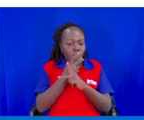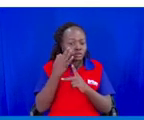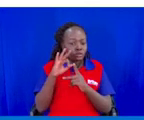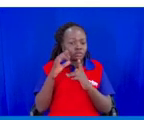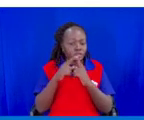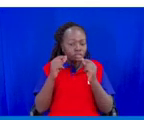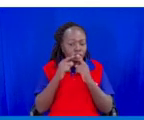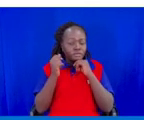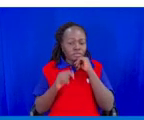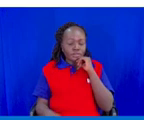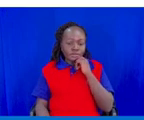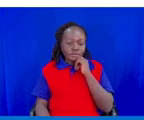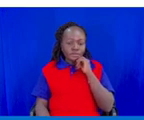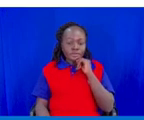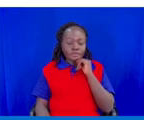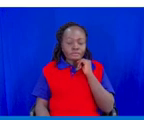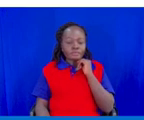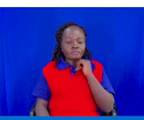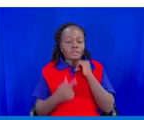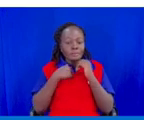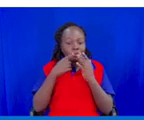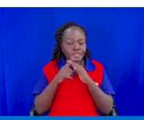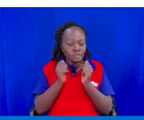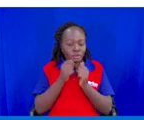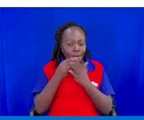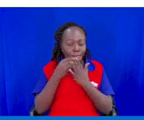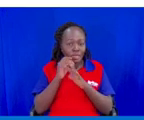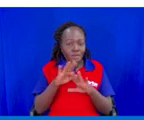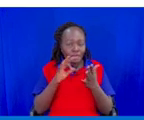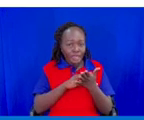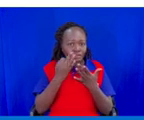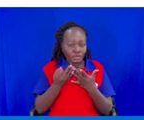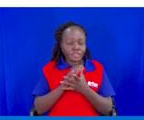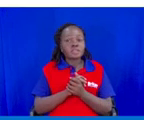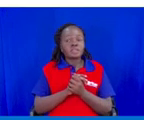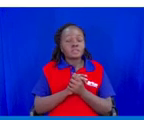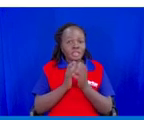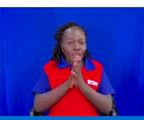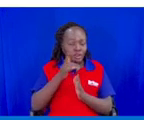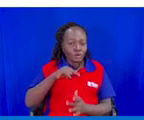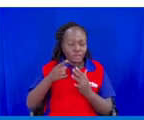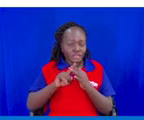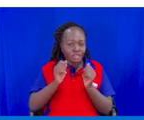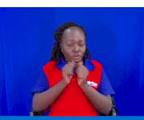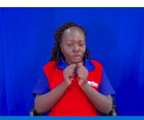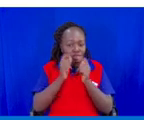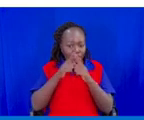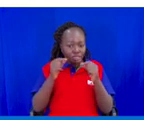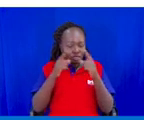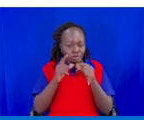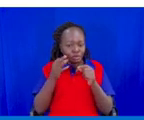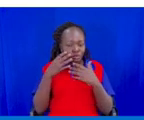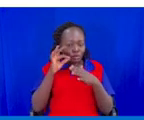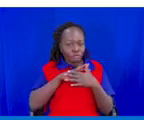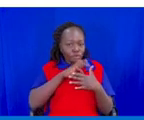statements. I'll start with the money market fund, and we will start by looking at the statement of profit or